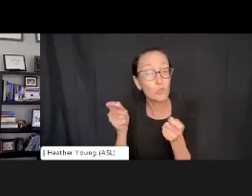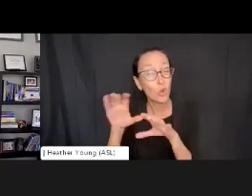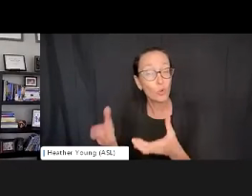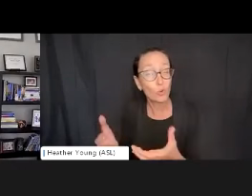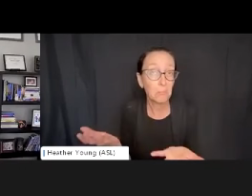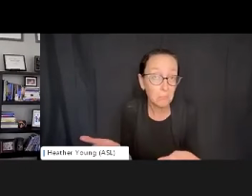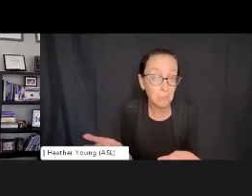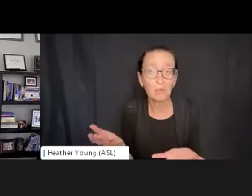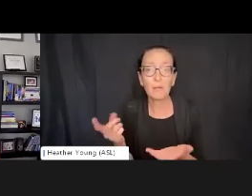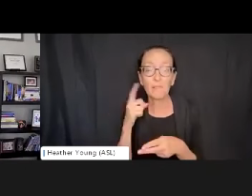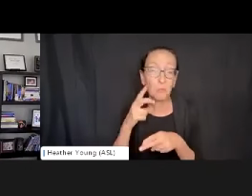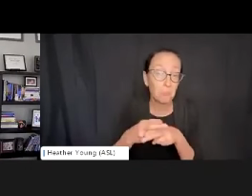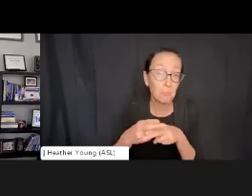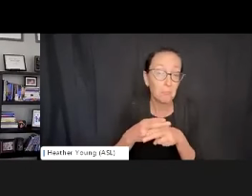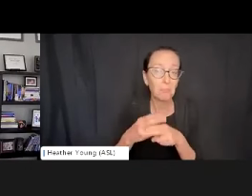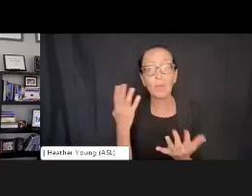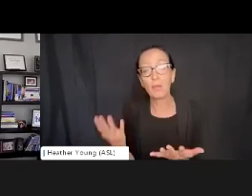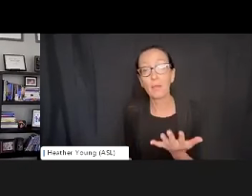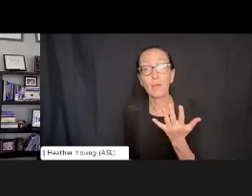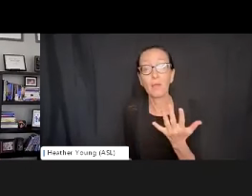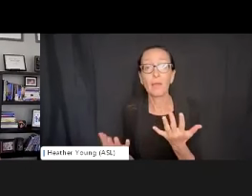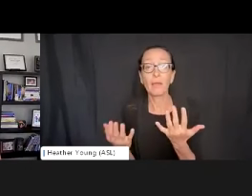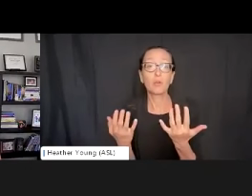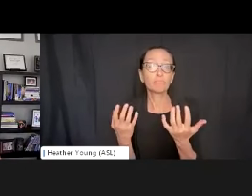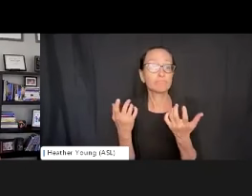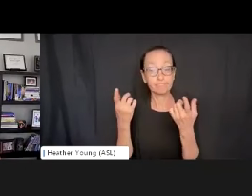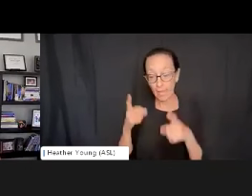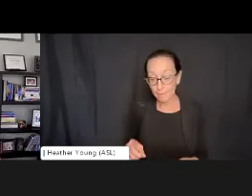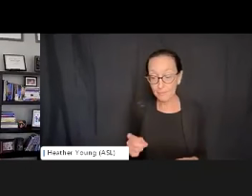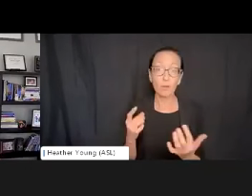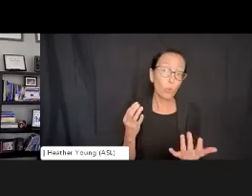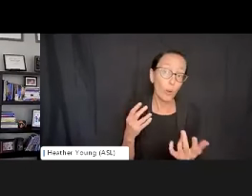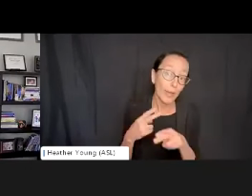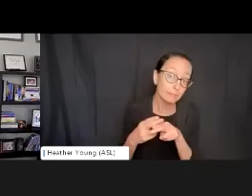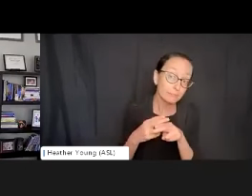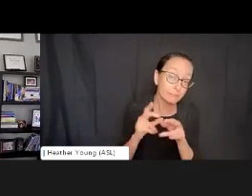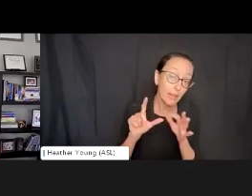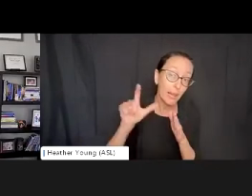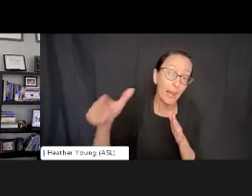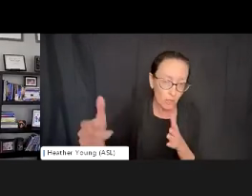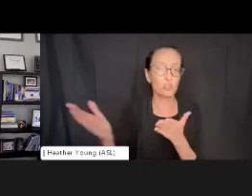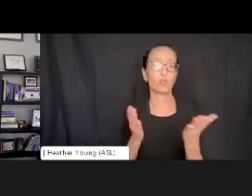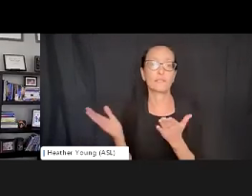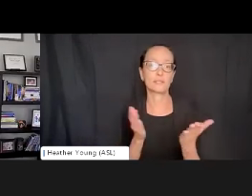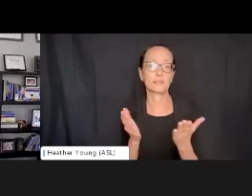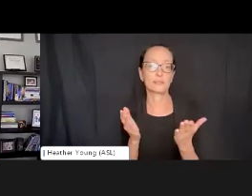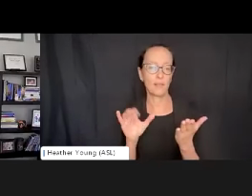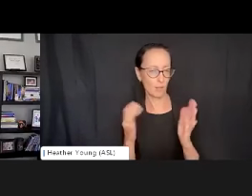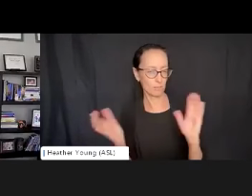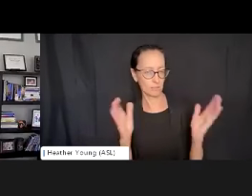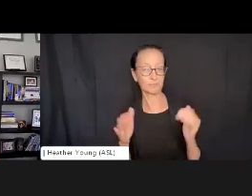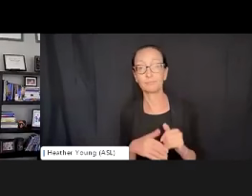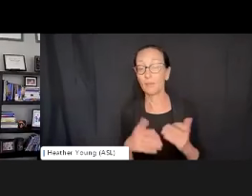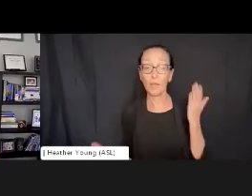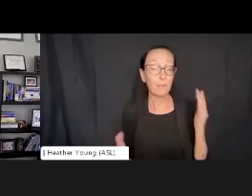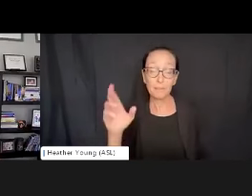a period of time. Folks might wait and then receive services. And then folks may be randomized, so